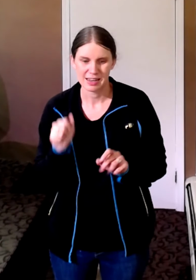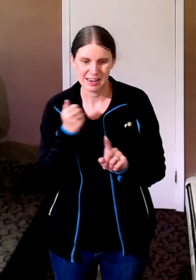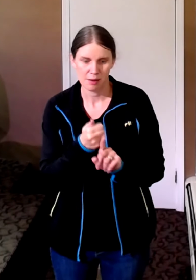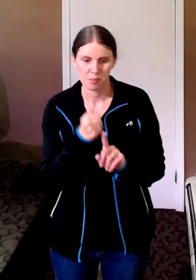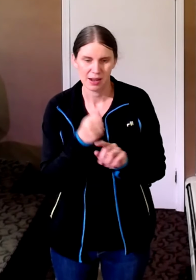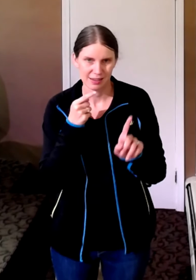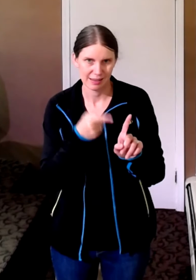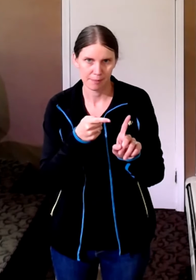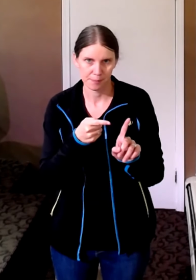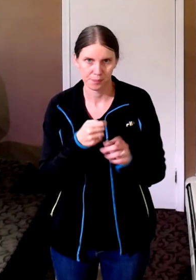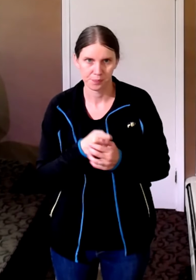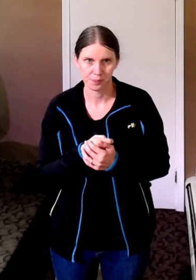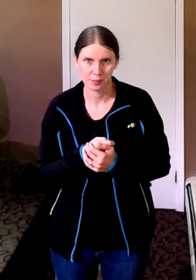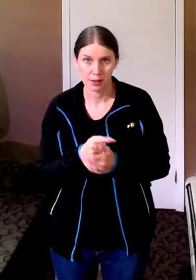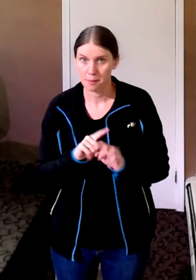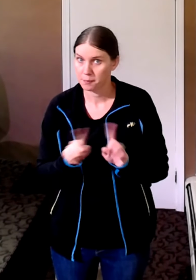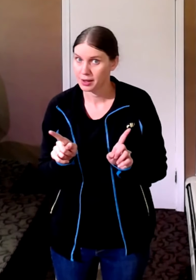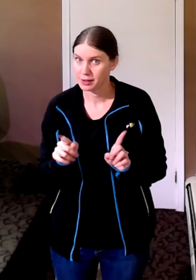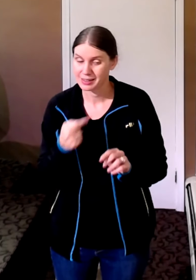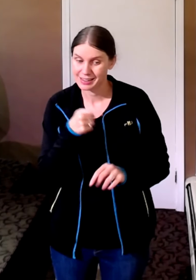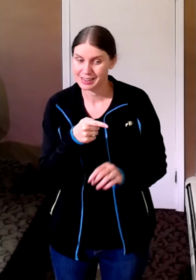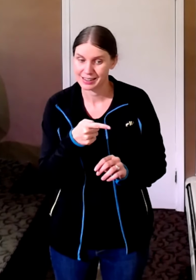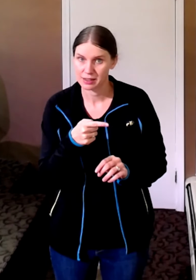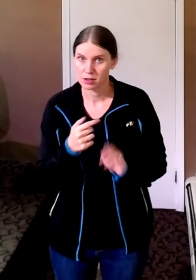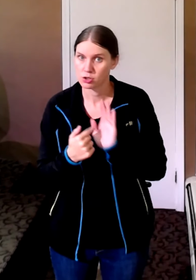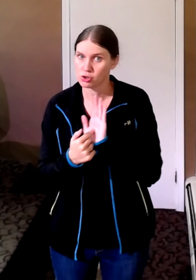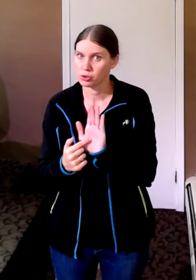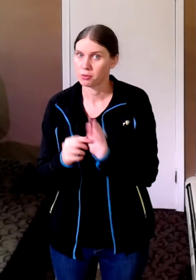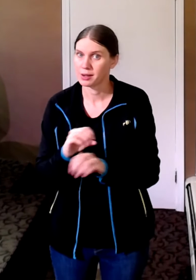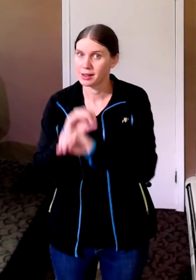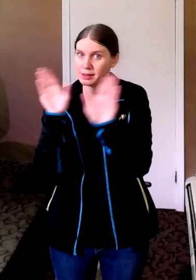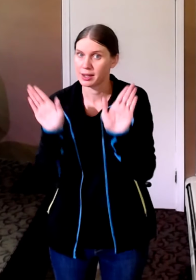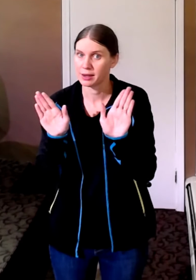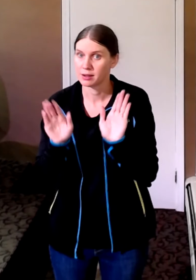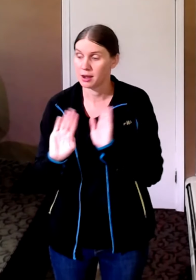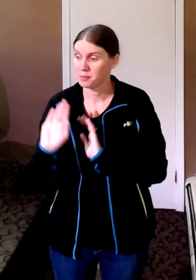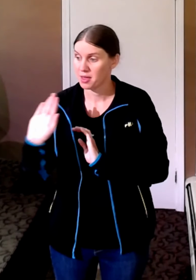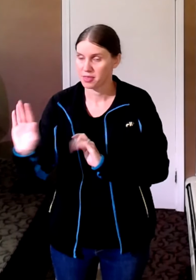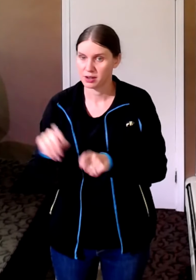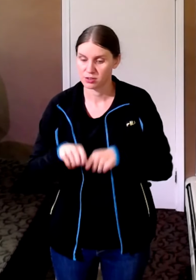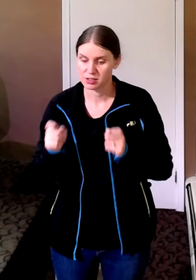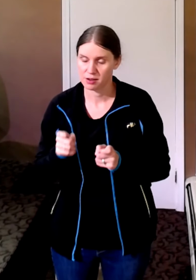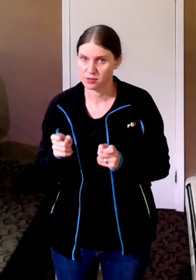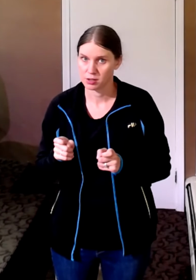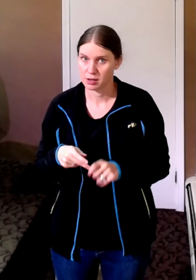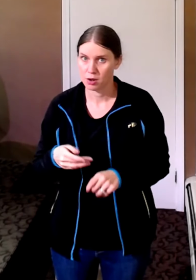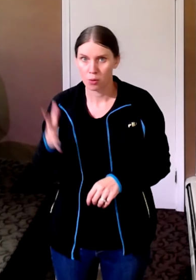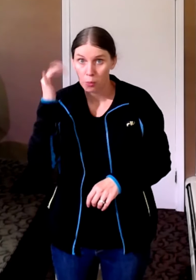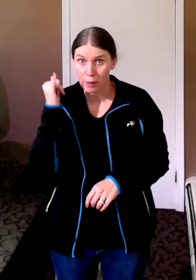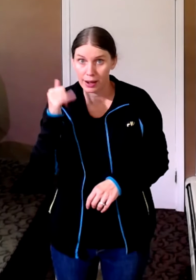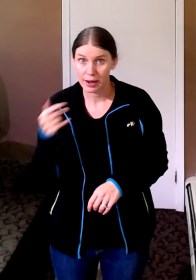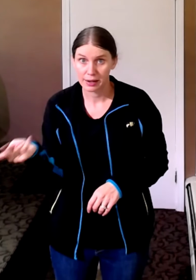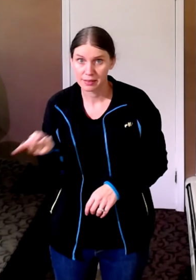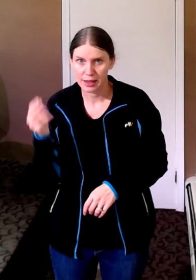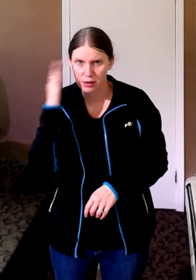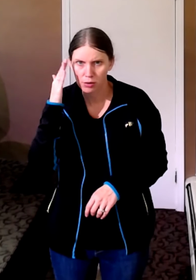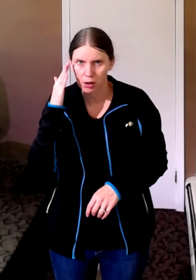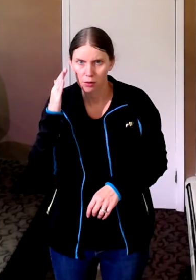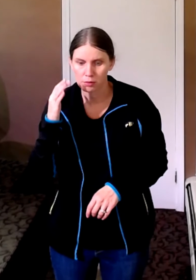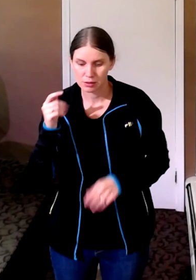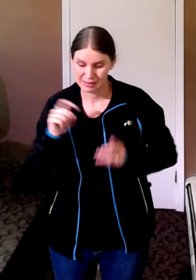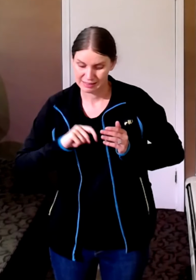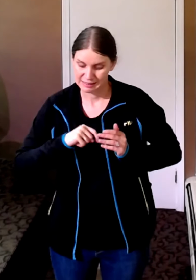him. Instead, he shone a light upon their sinfulness till they could recognize, hey, there's